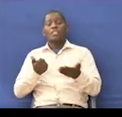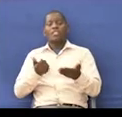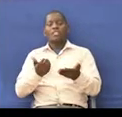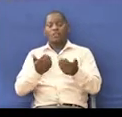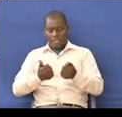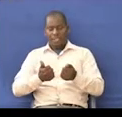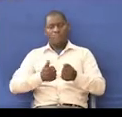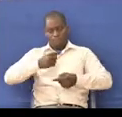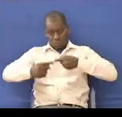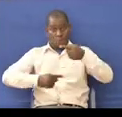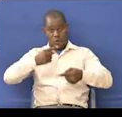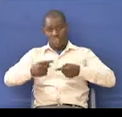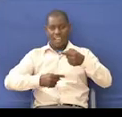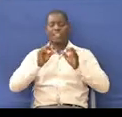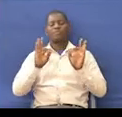to rotate.